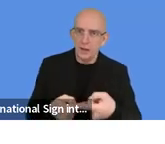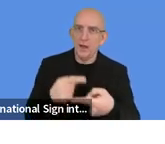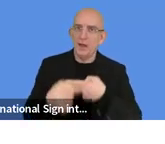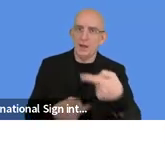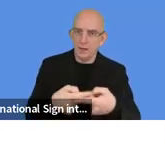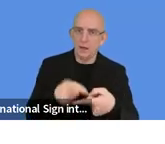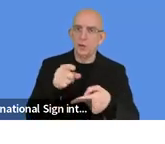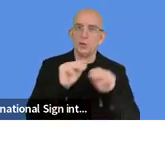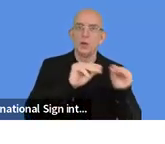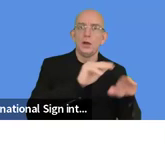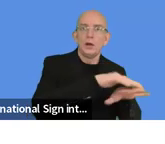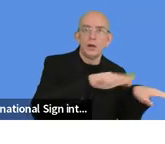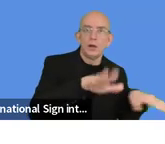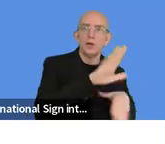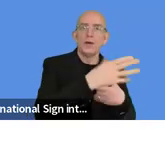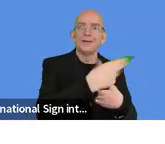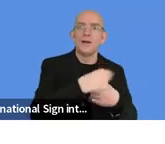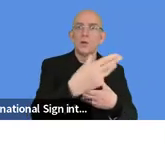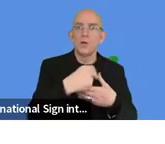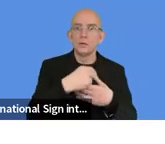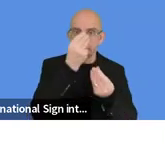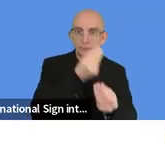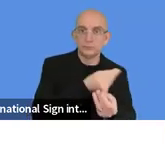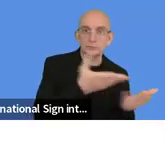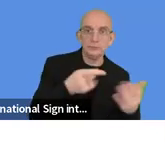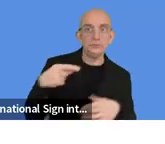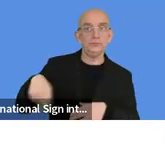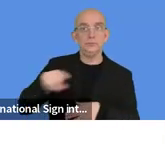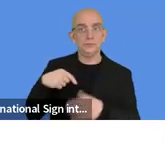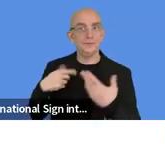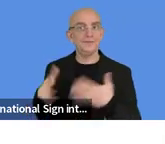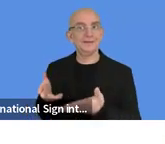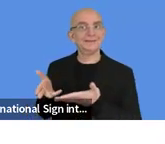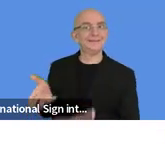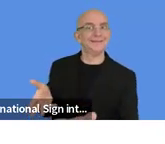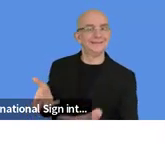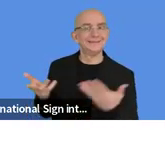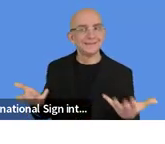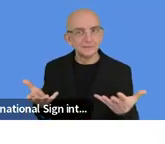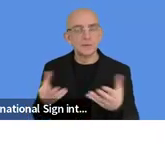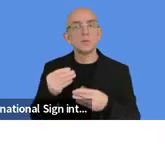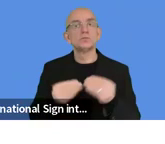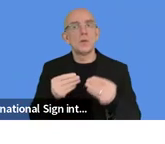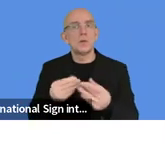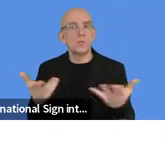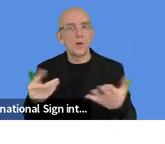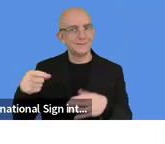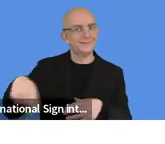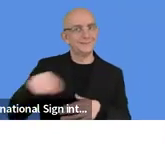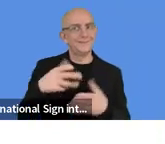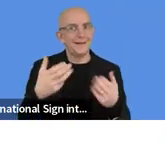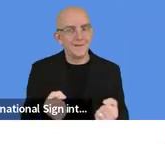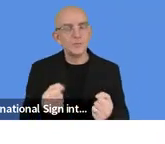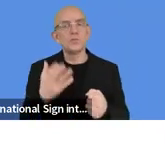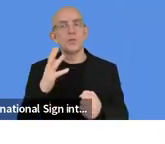insights and align what you've done to what they need, the problems they're having. So the value model helps you set your price. It